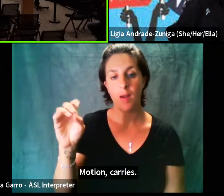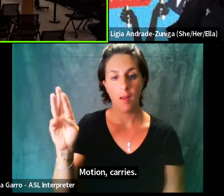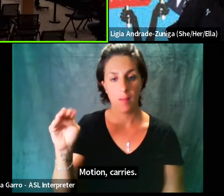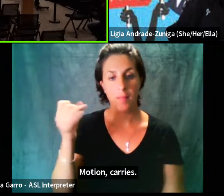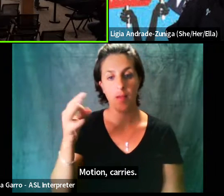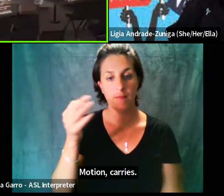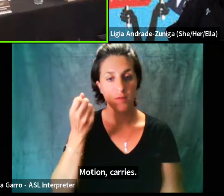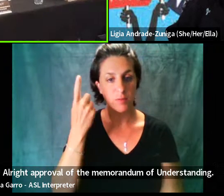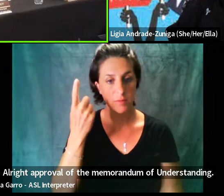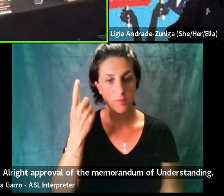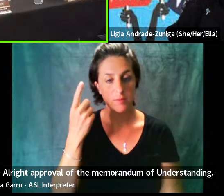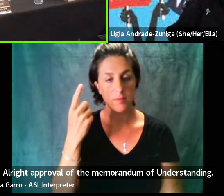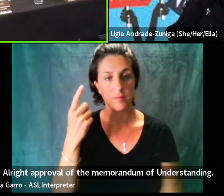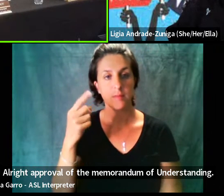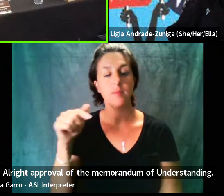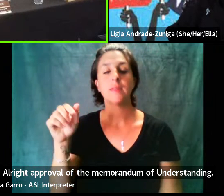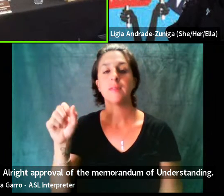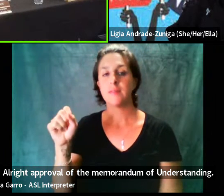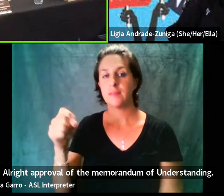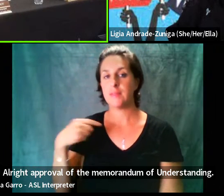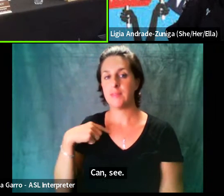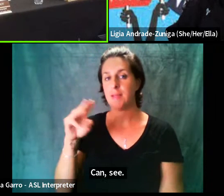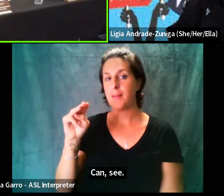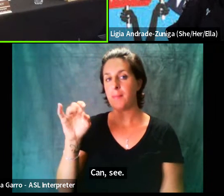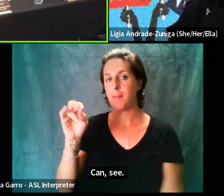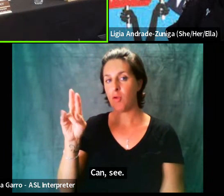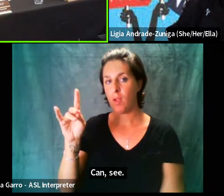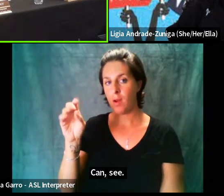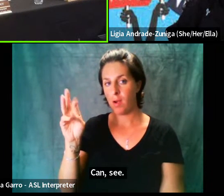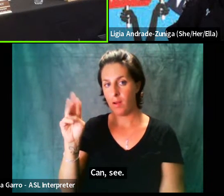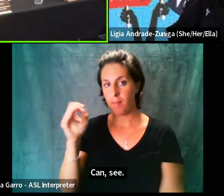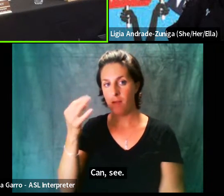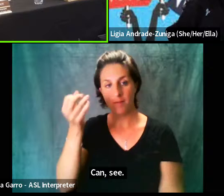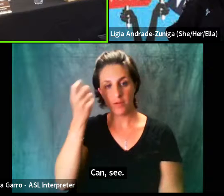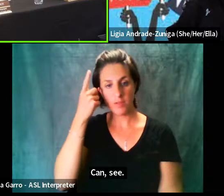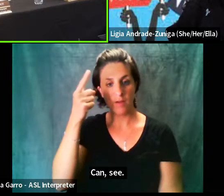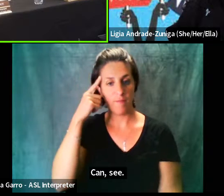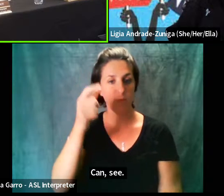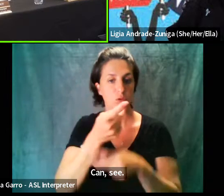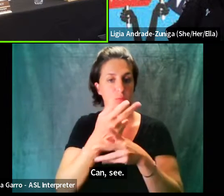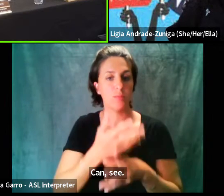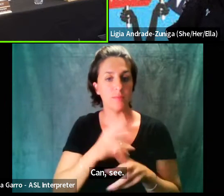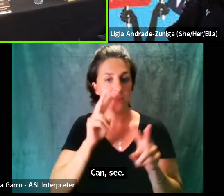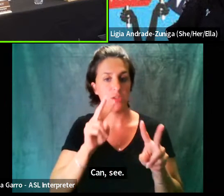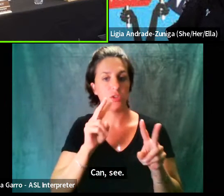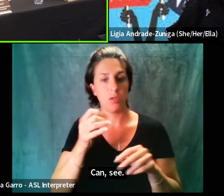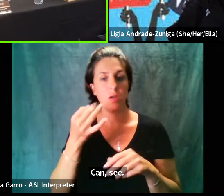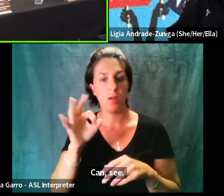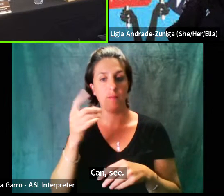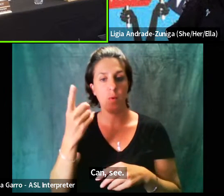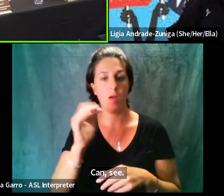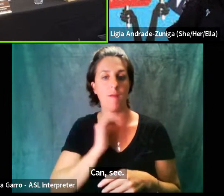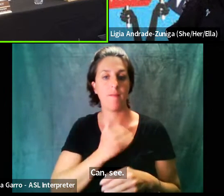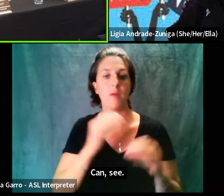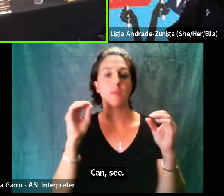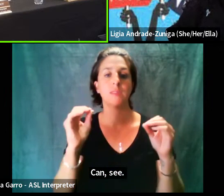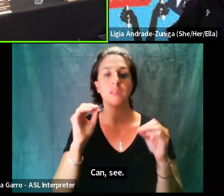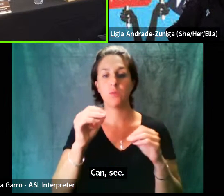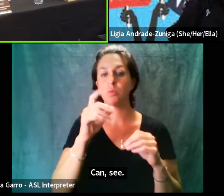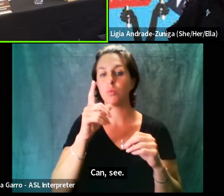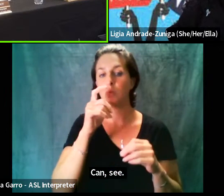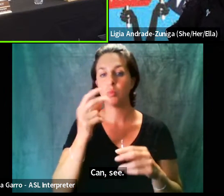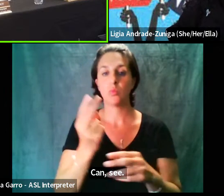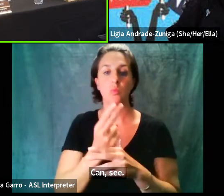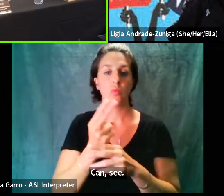is a memorandum. Oh, sorry, this is a memorandum of understanding for supervision of one of our teachers who's also who uses